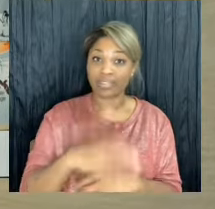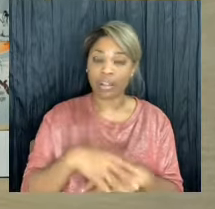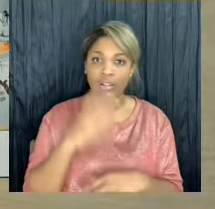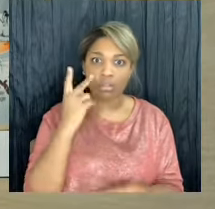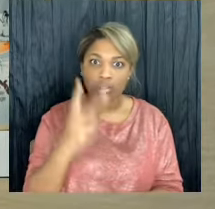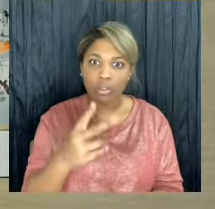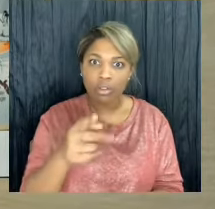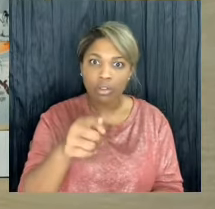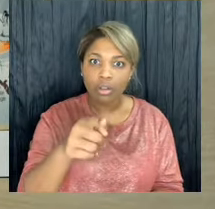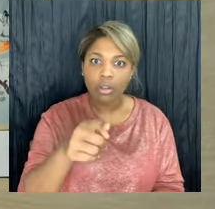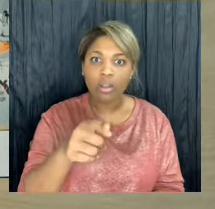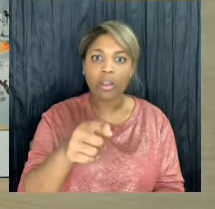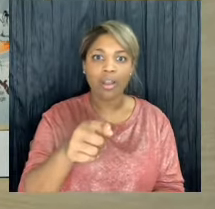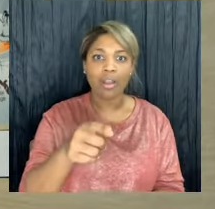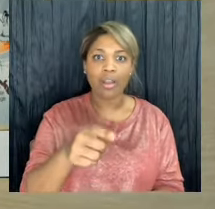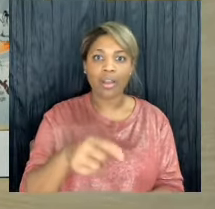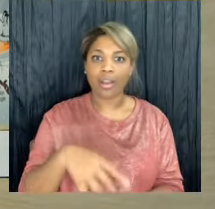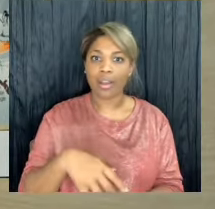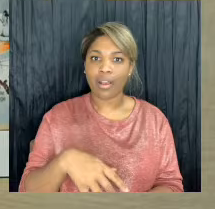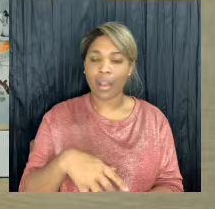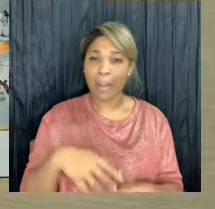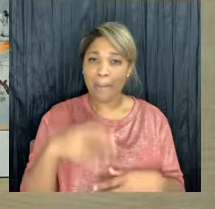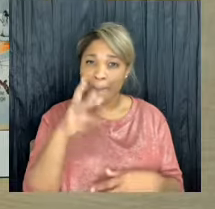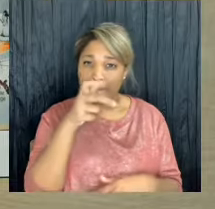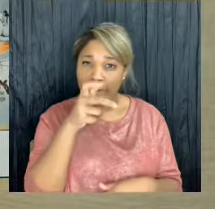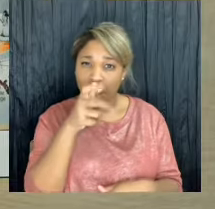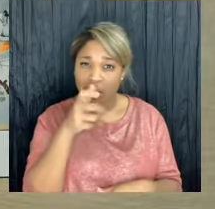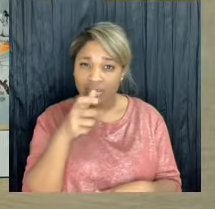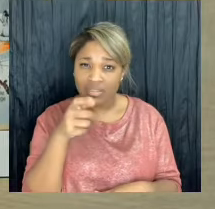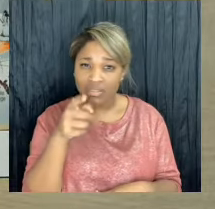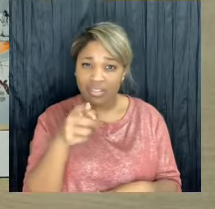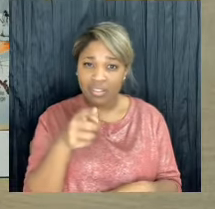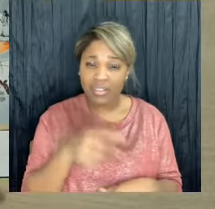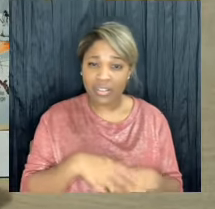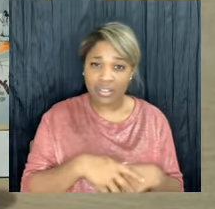this. There's some bugs there.